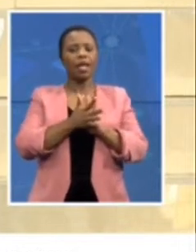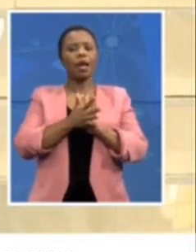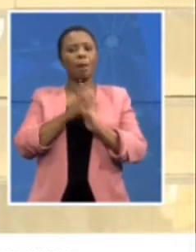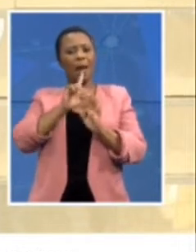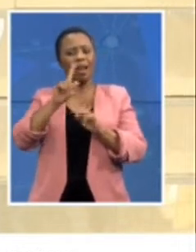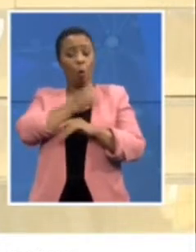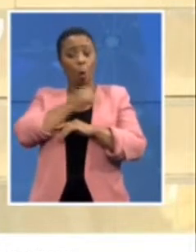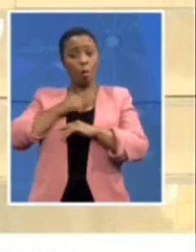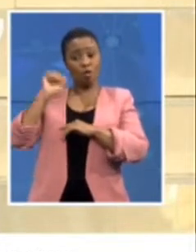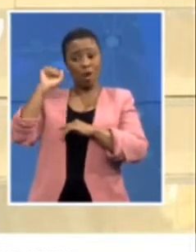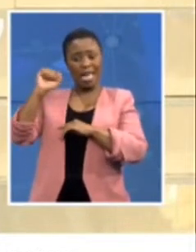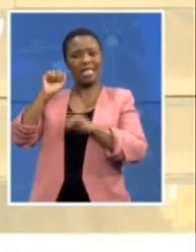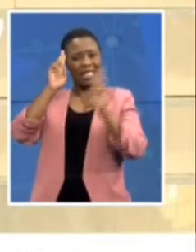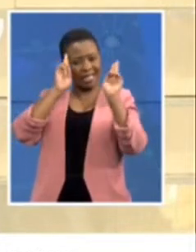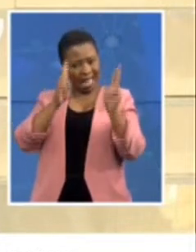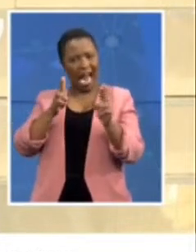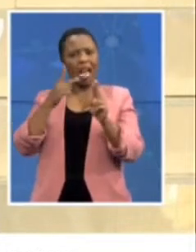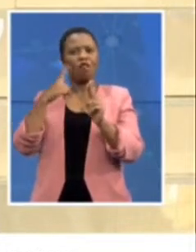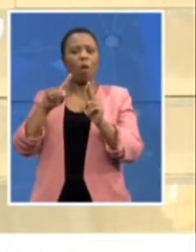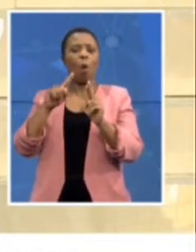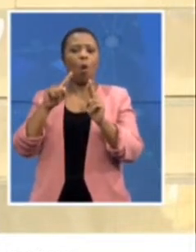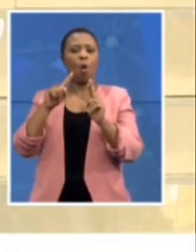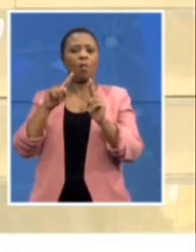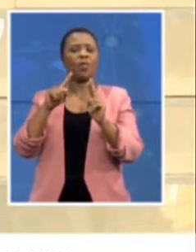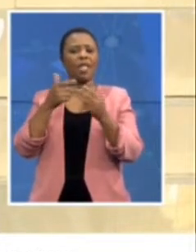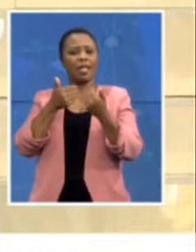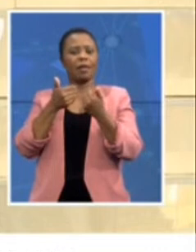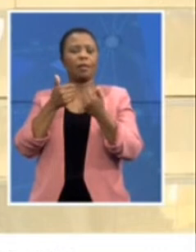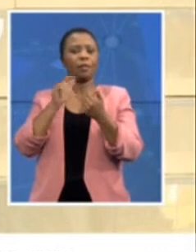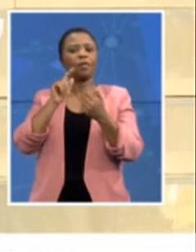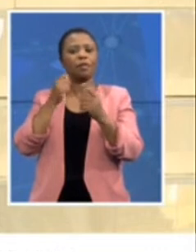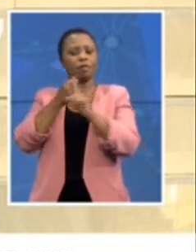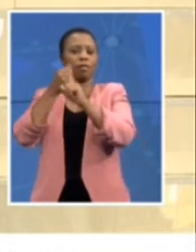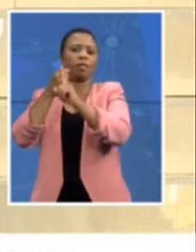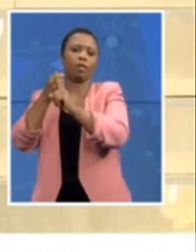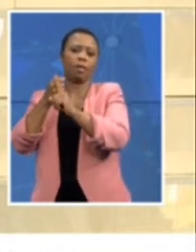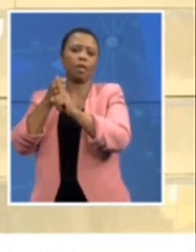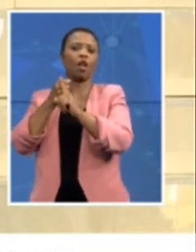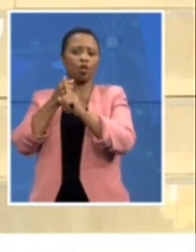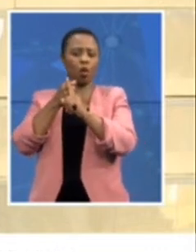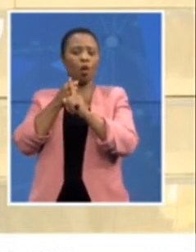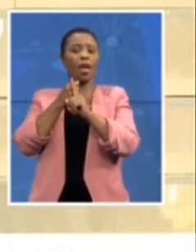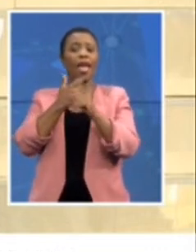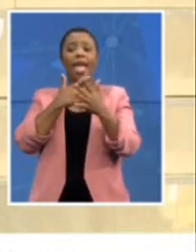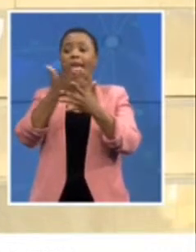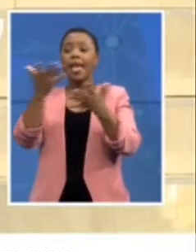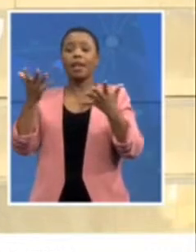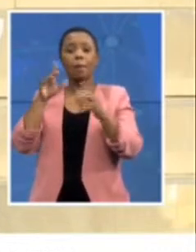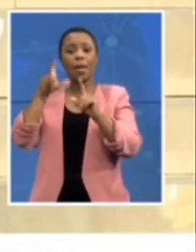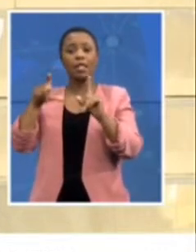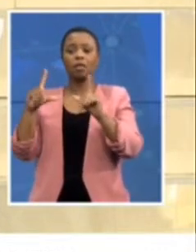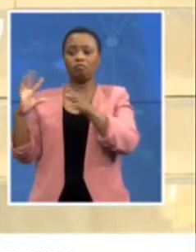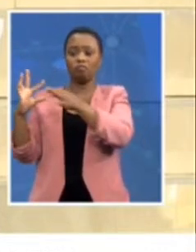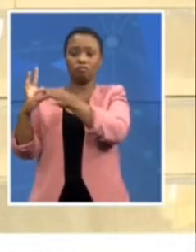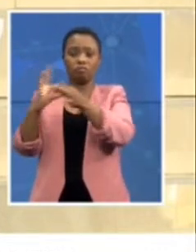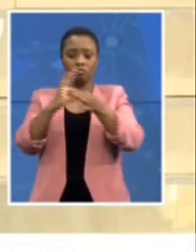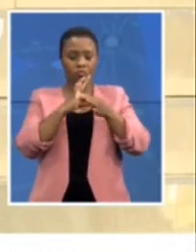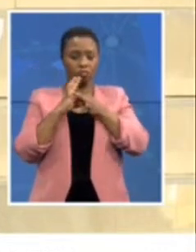This she did consistently with everyone she interacted with, and she did so until her very final breath.